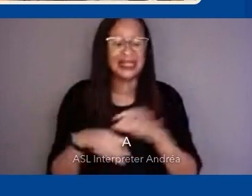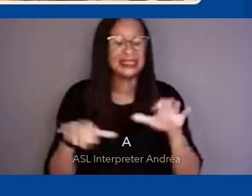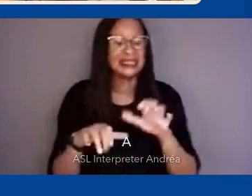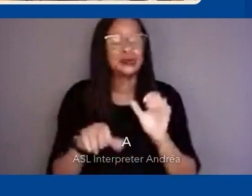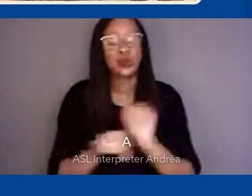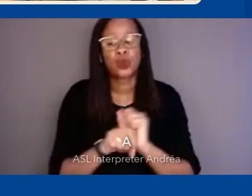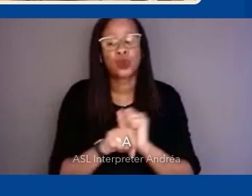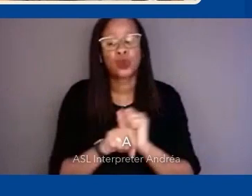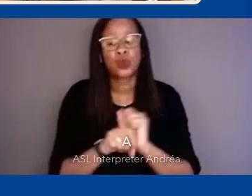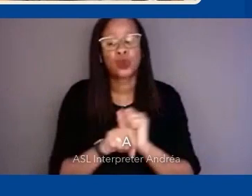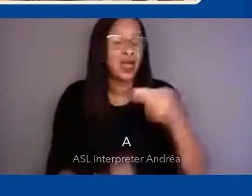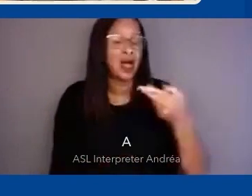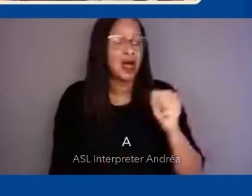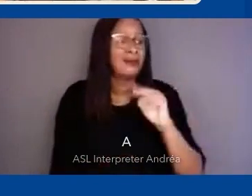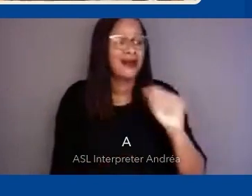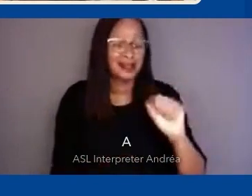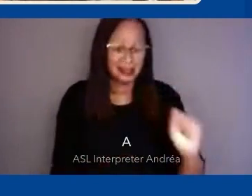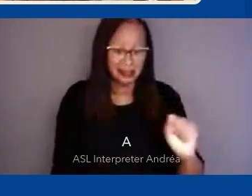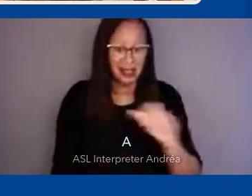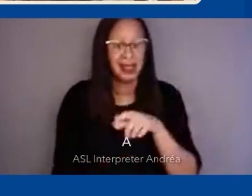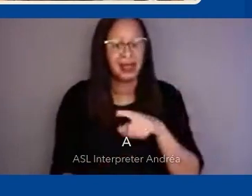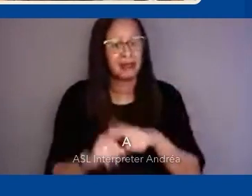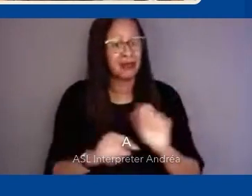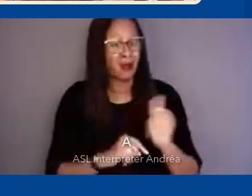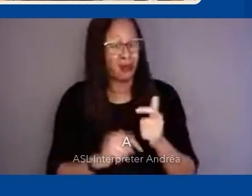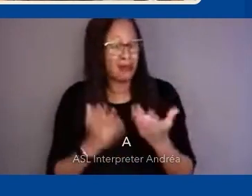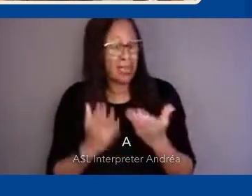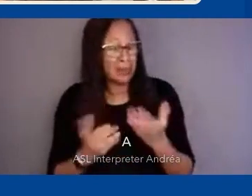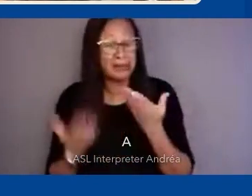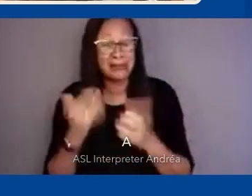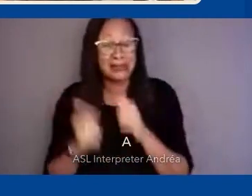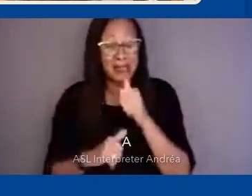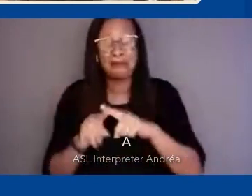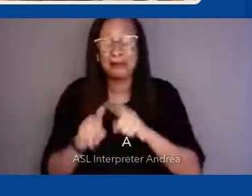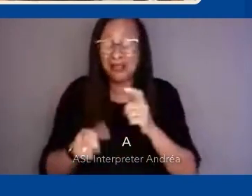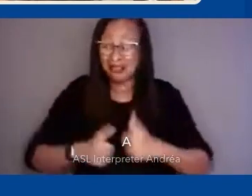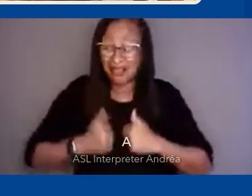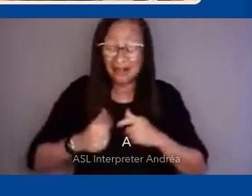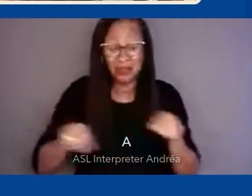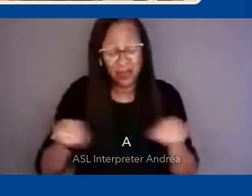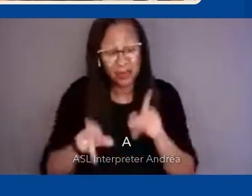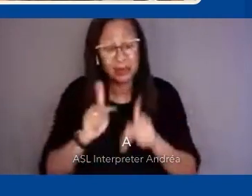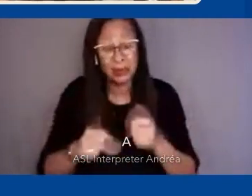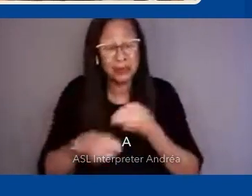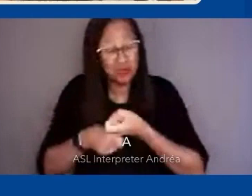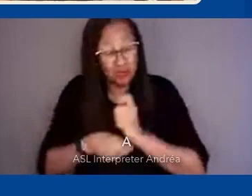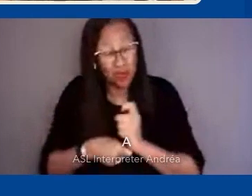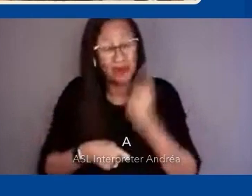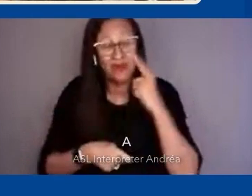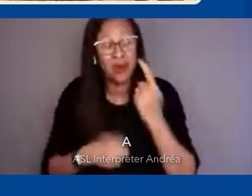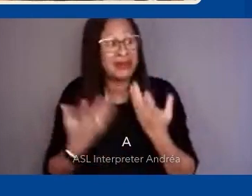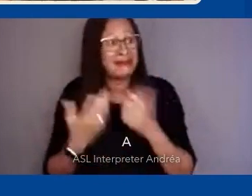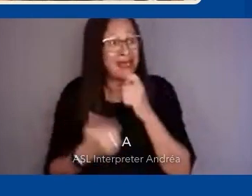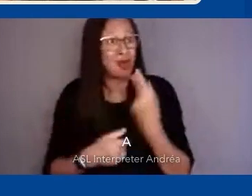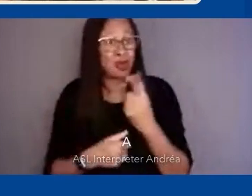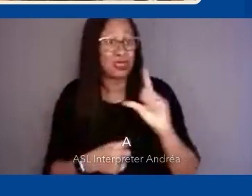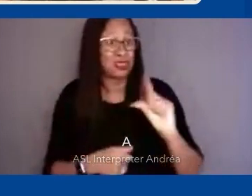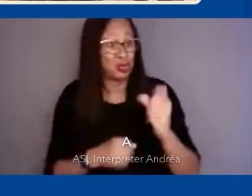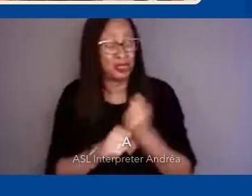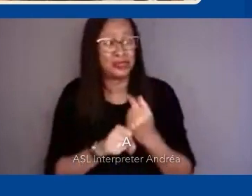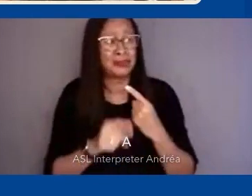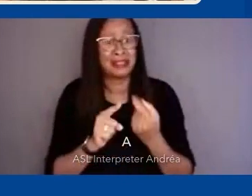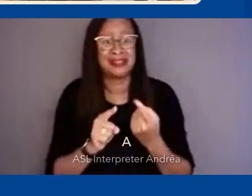maybe, maybe not, but people's lives have been ruined, not just the last 20 years, but for decades, simply